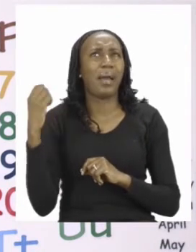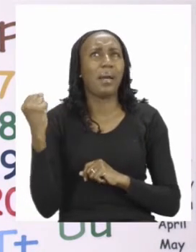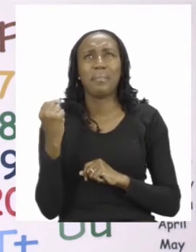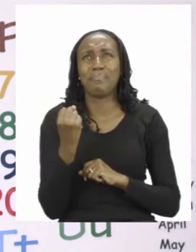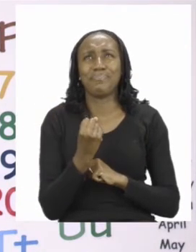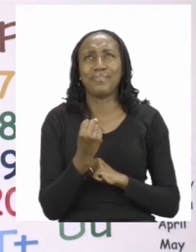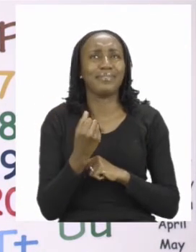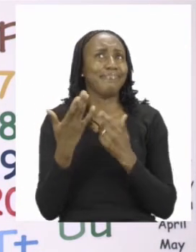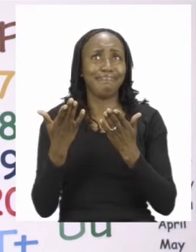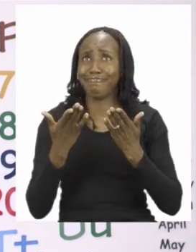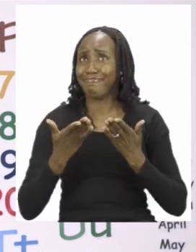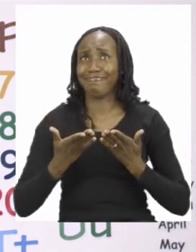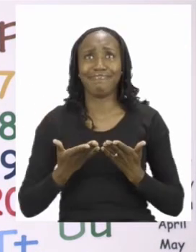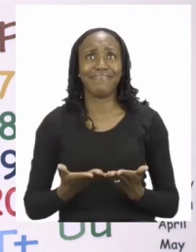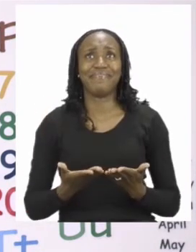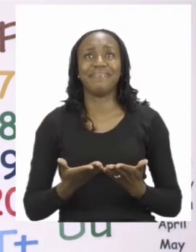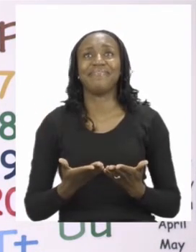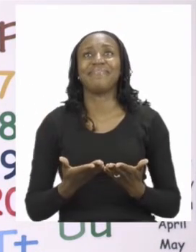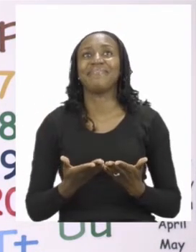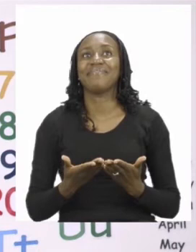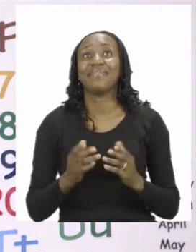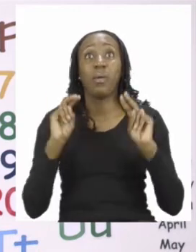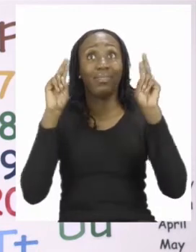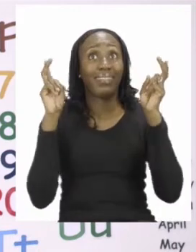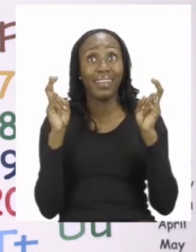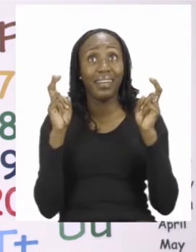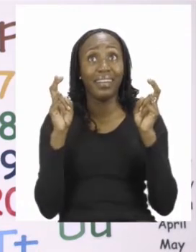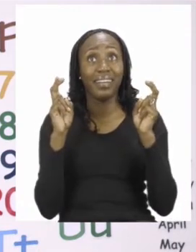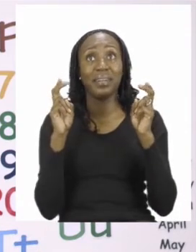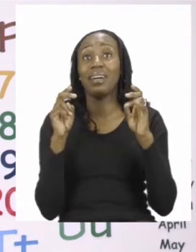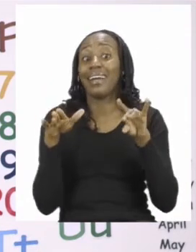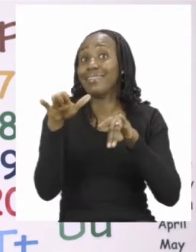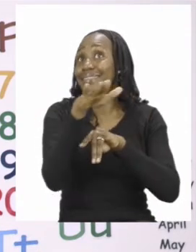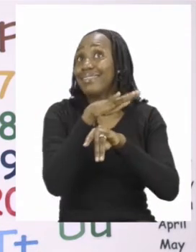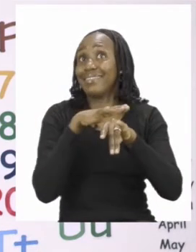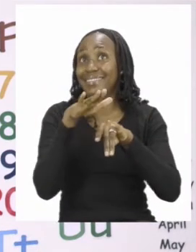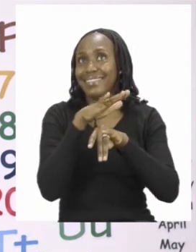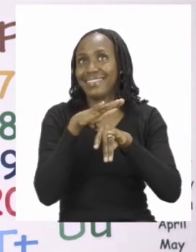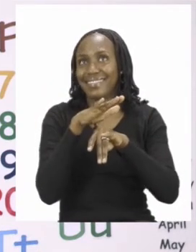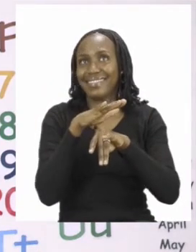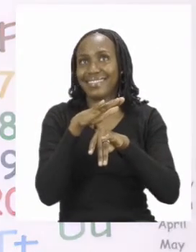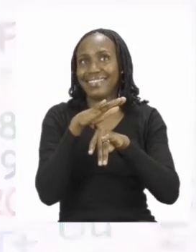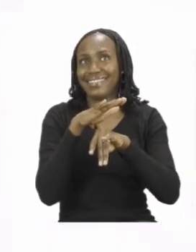you so much for joining me today. Our theme this week is